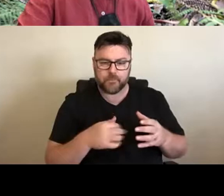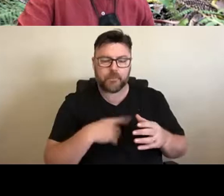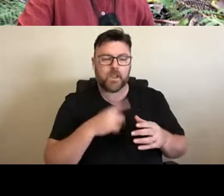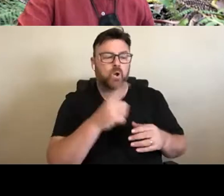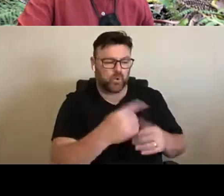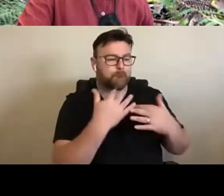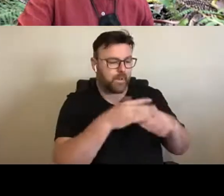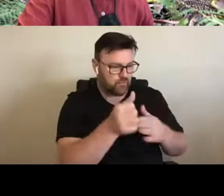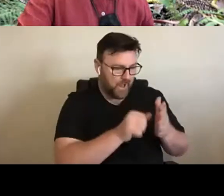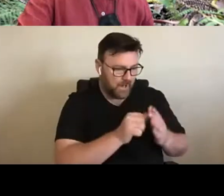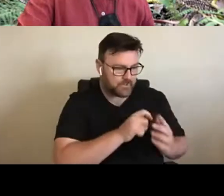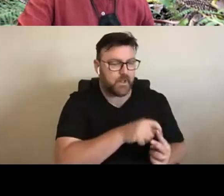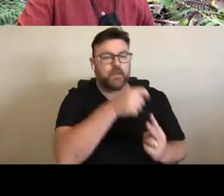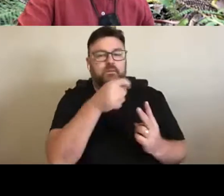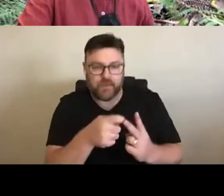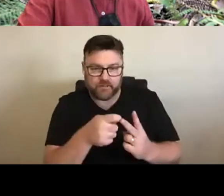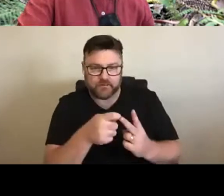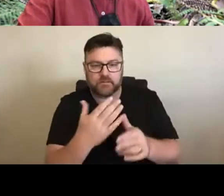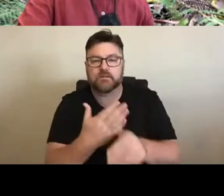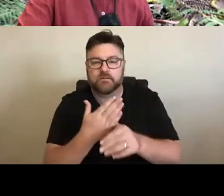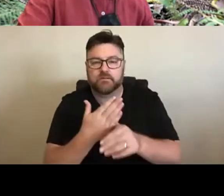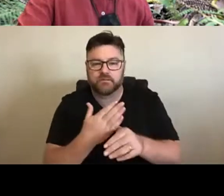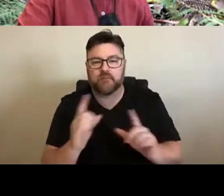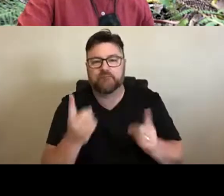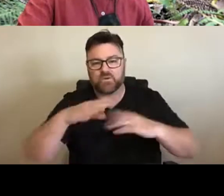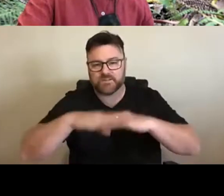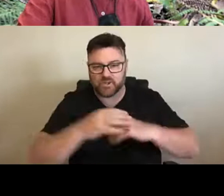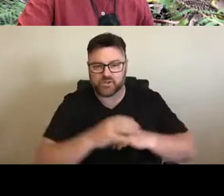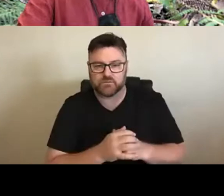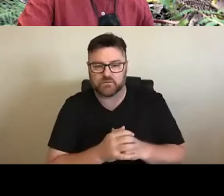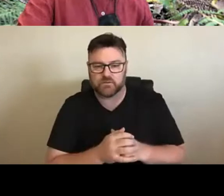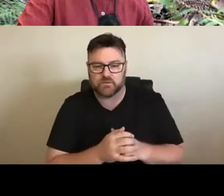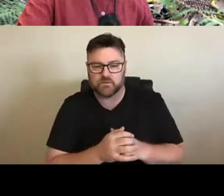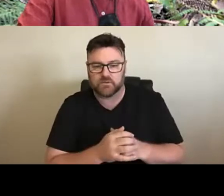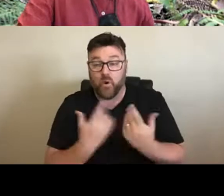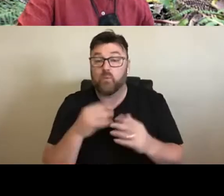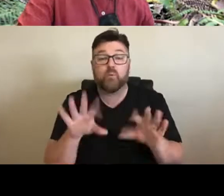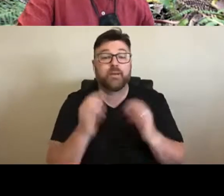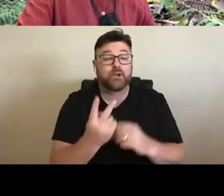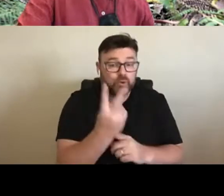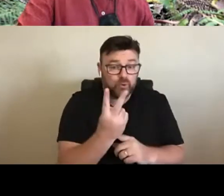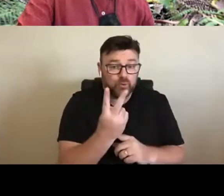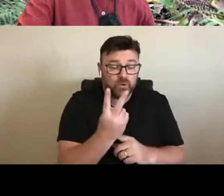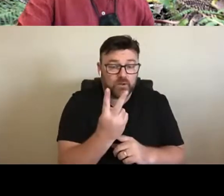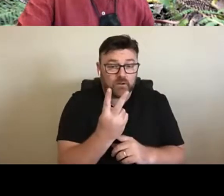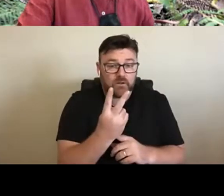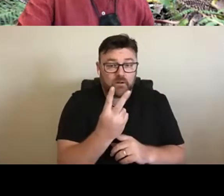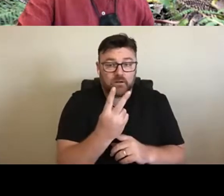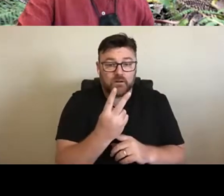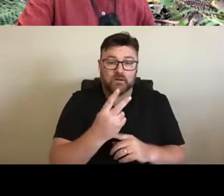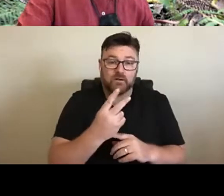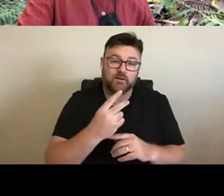artists. Or we'll pick 2 First Nation artists and we'll have 24 non-Aboriginal artists. Well, come on, guys, it's